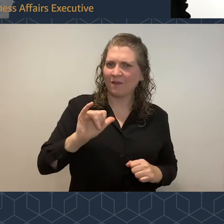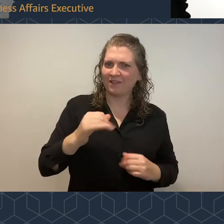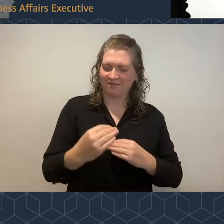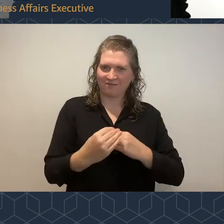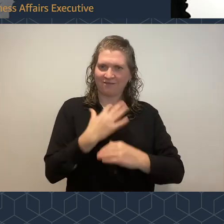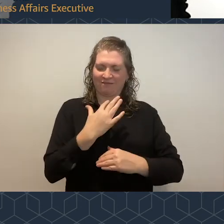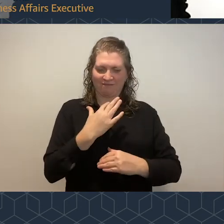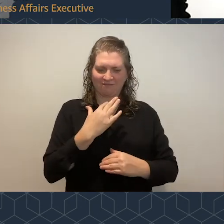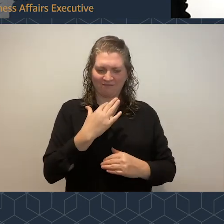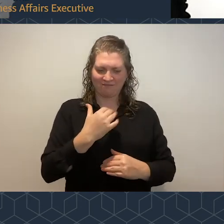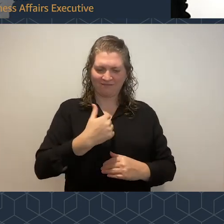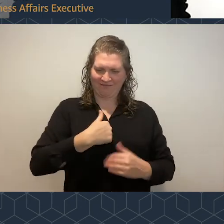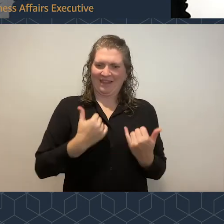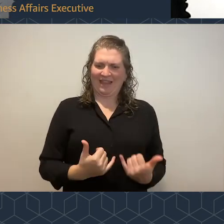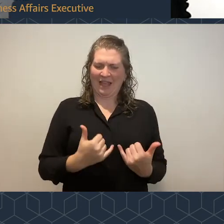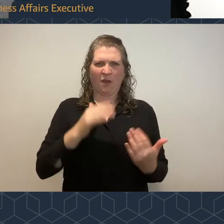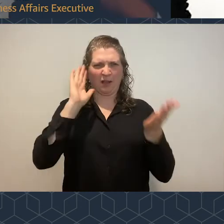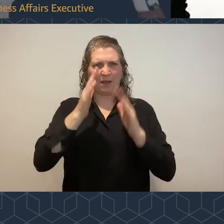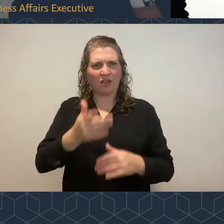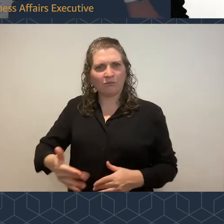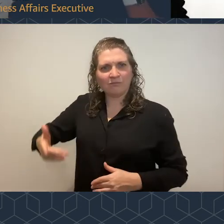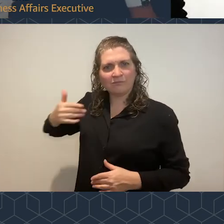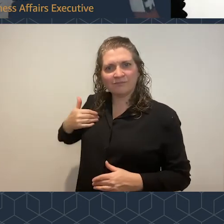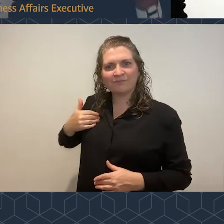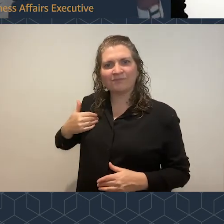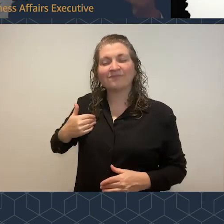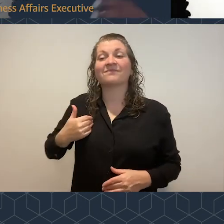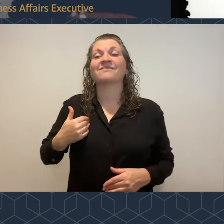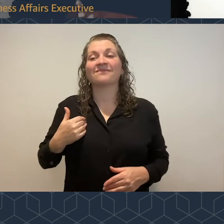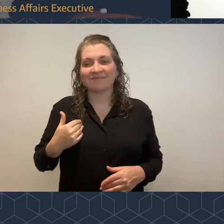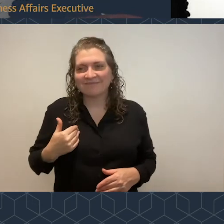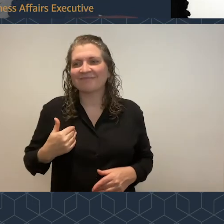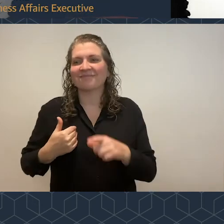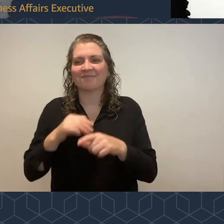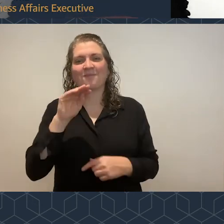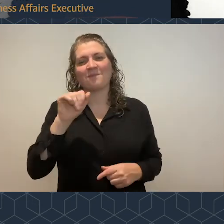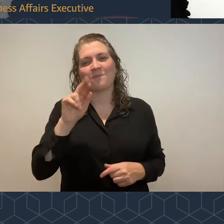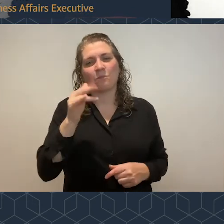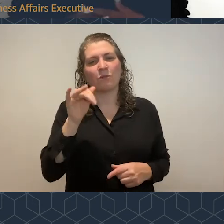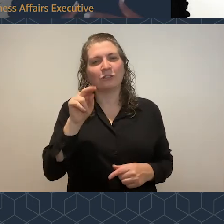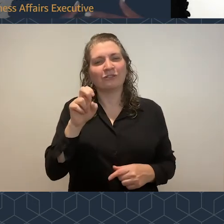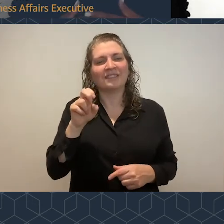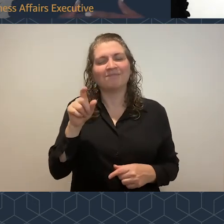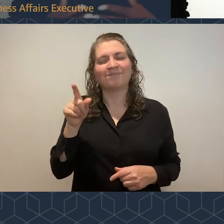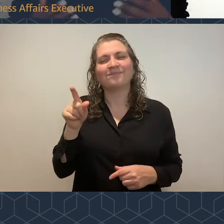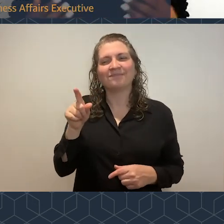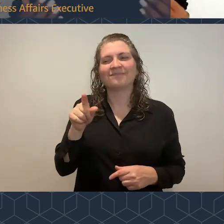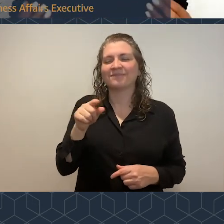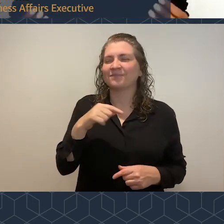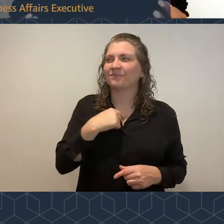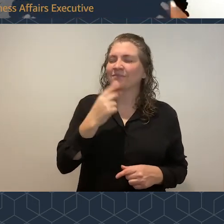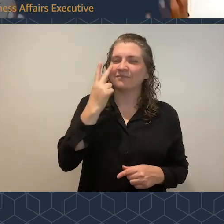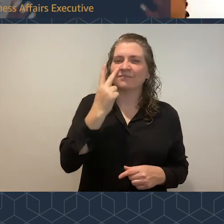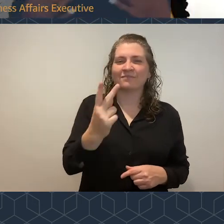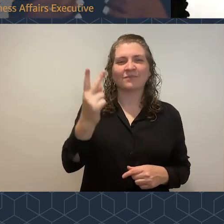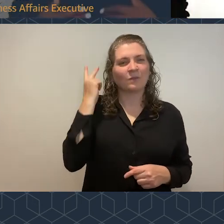as a candidate now? I think the first thing for sure was, realizing, like, especially because I joined